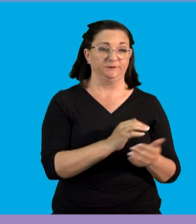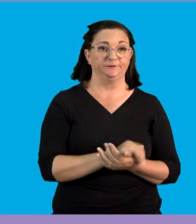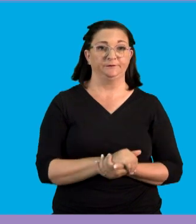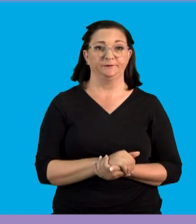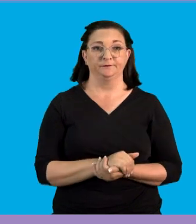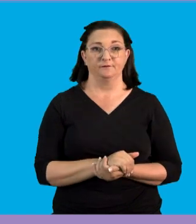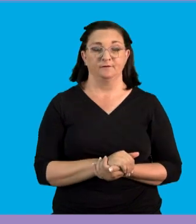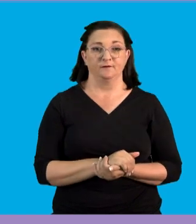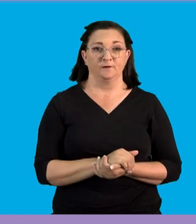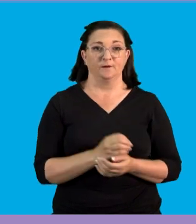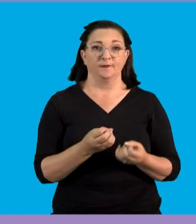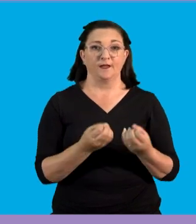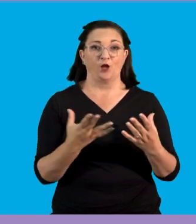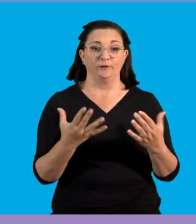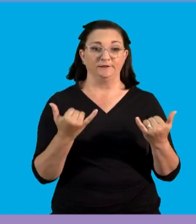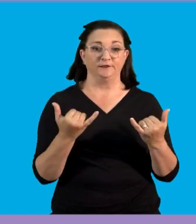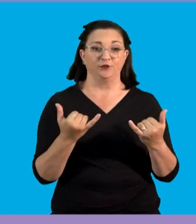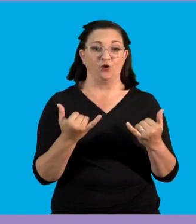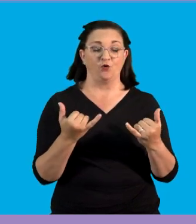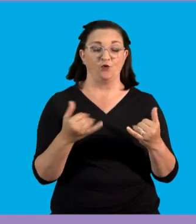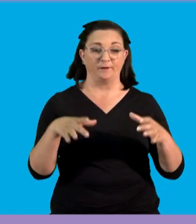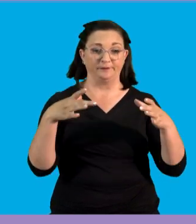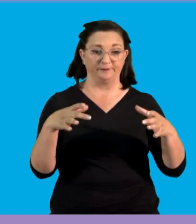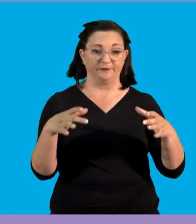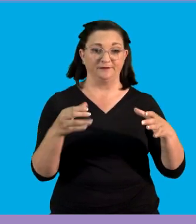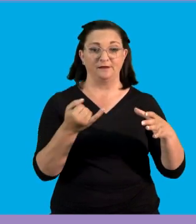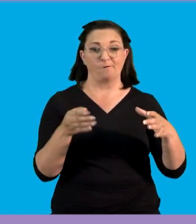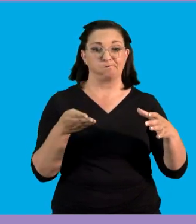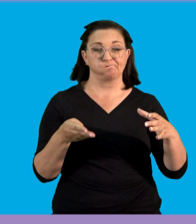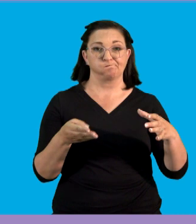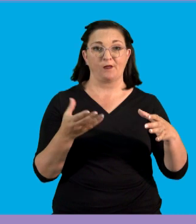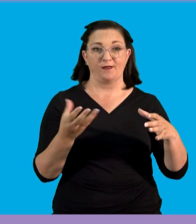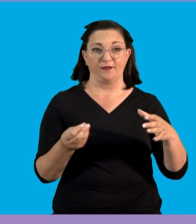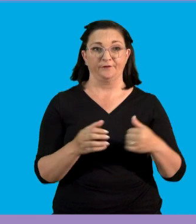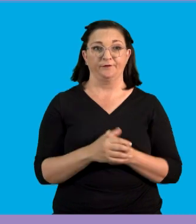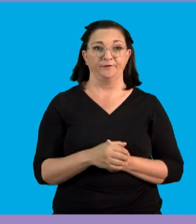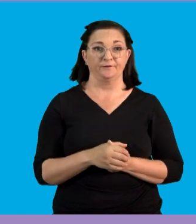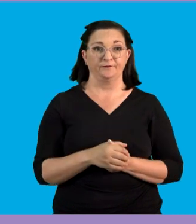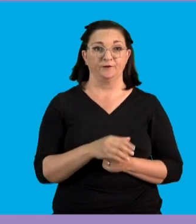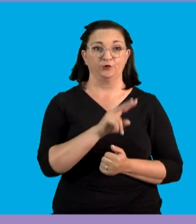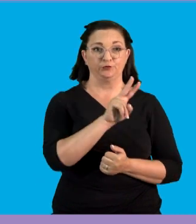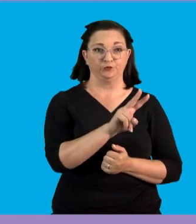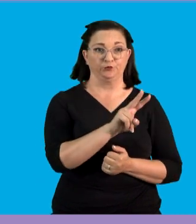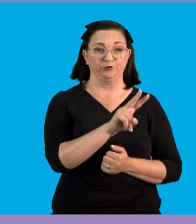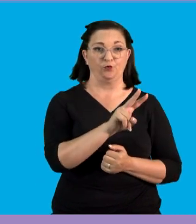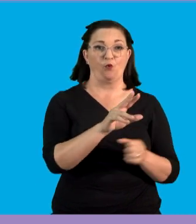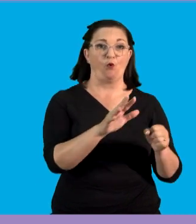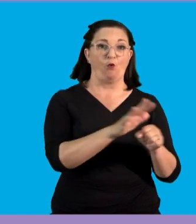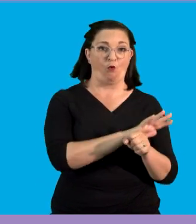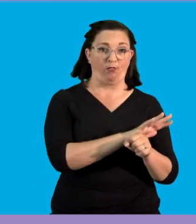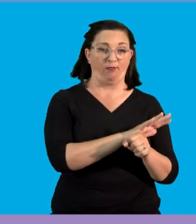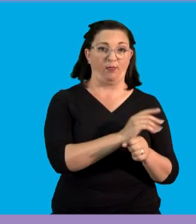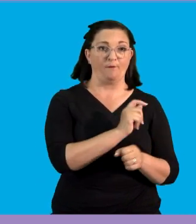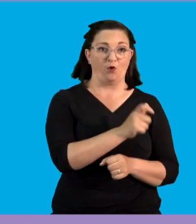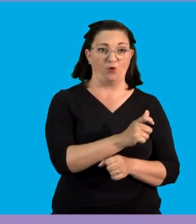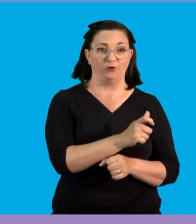So how much pizza is left? For us to know how much pizza is left, we need to take the 2 whole pizzas that